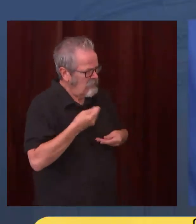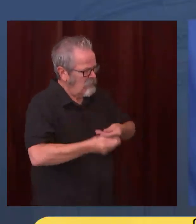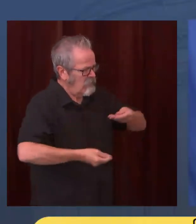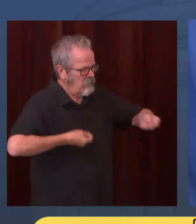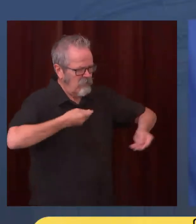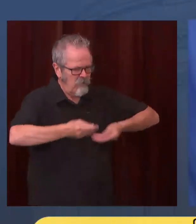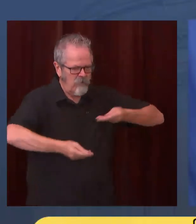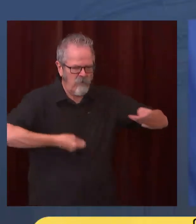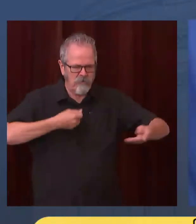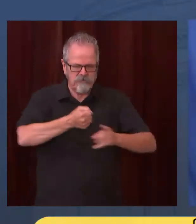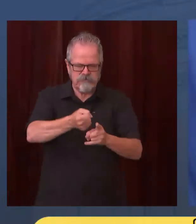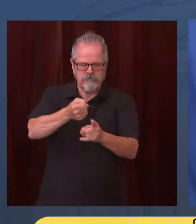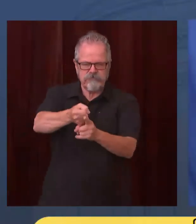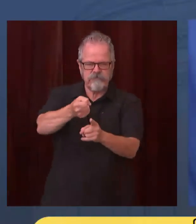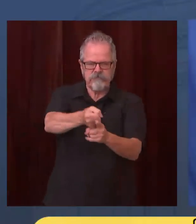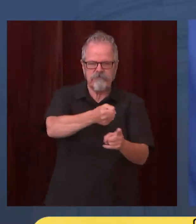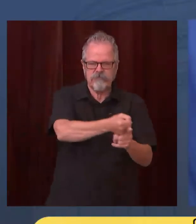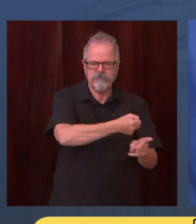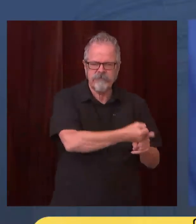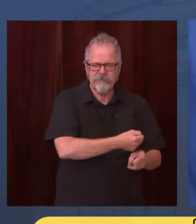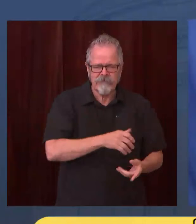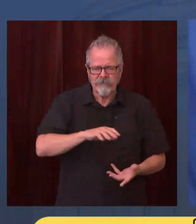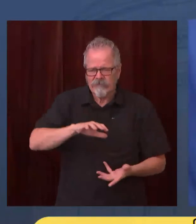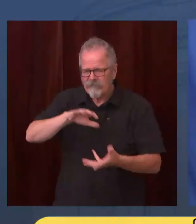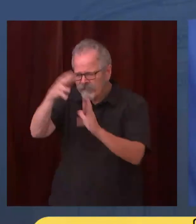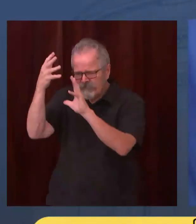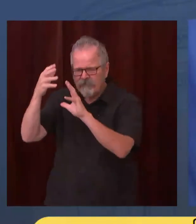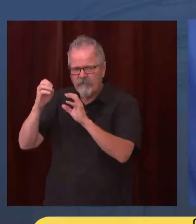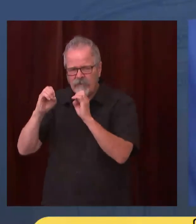publicly spirited value system that they